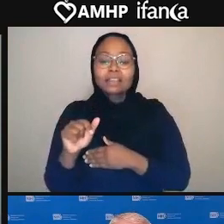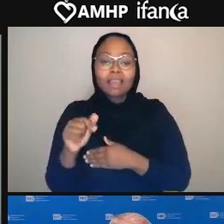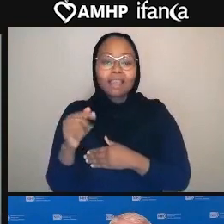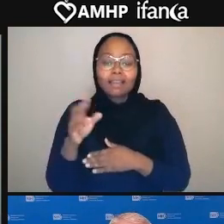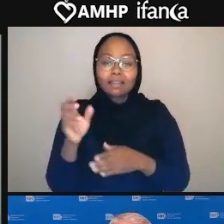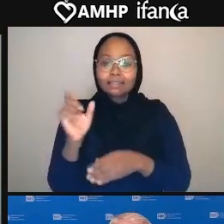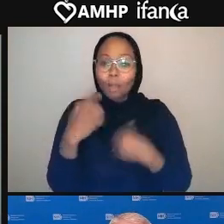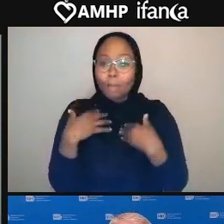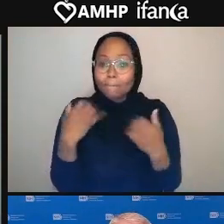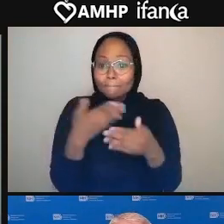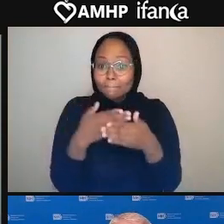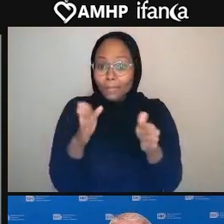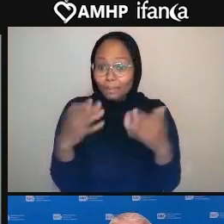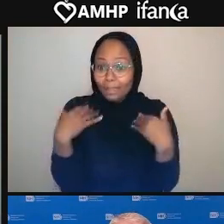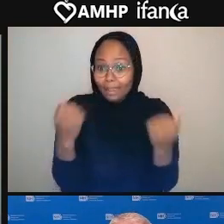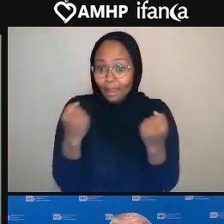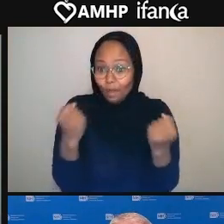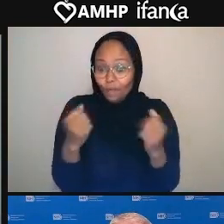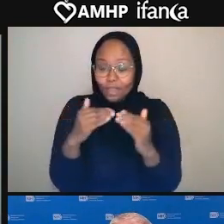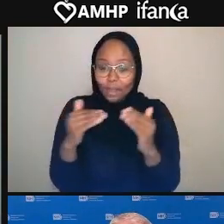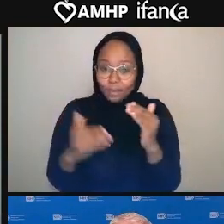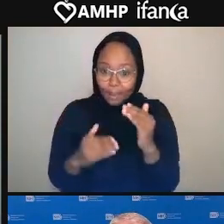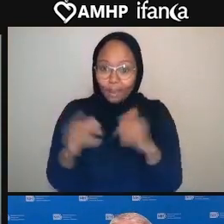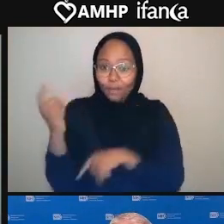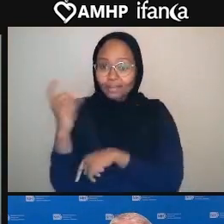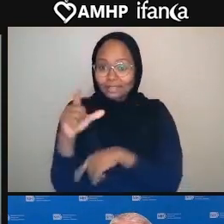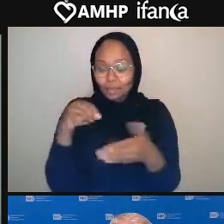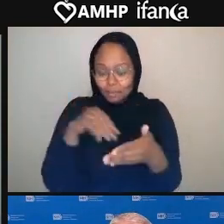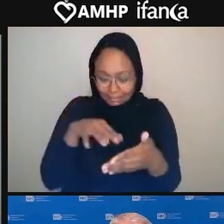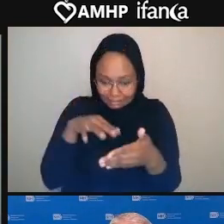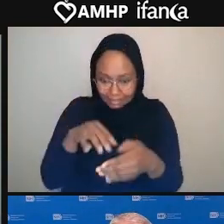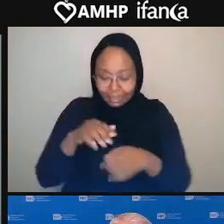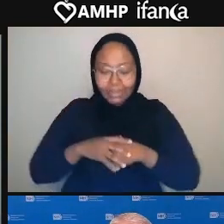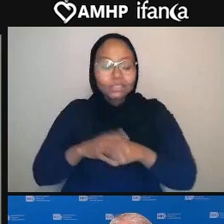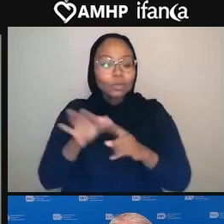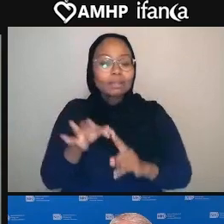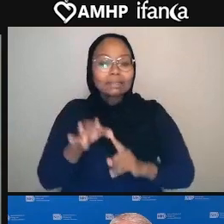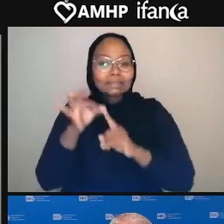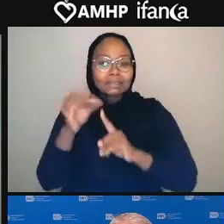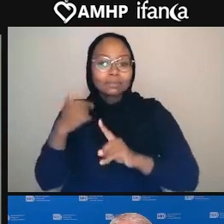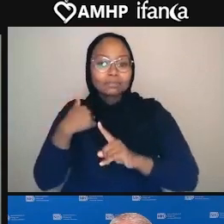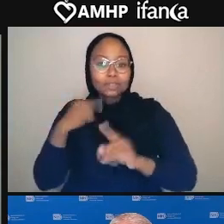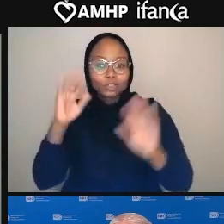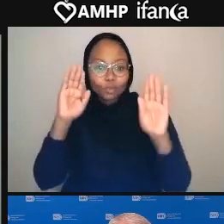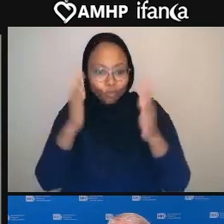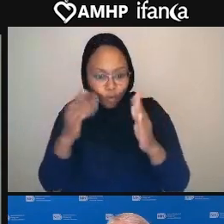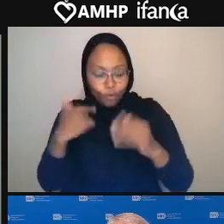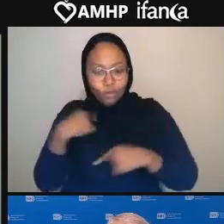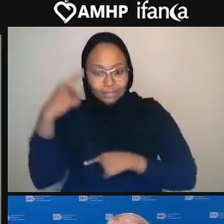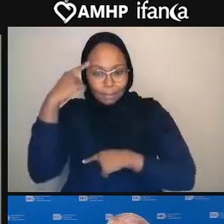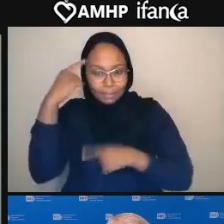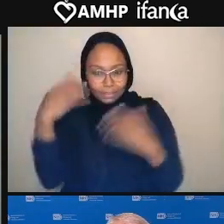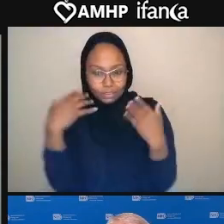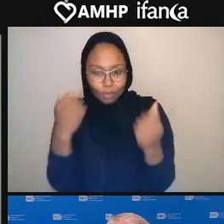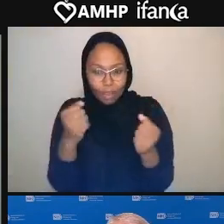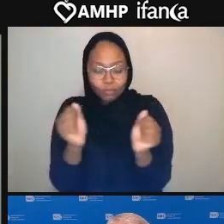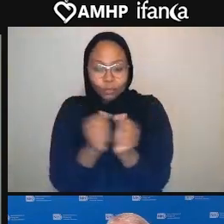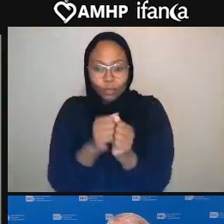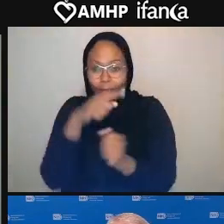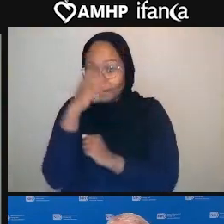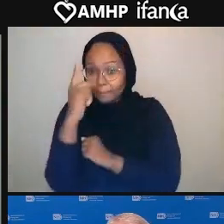an advocate for underserved communities with a special focus on mental health among Black